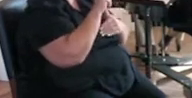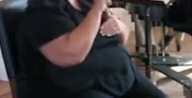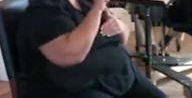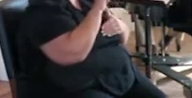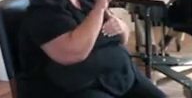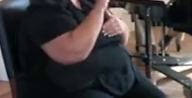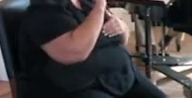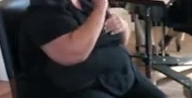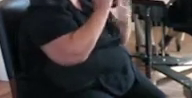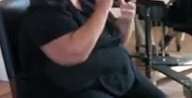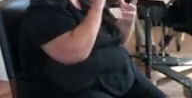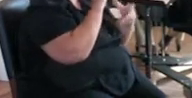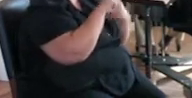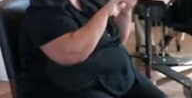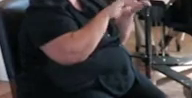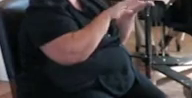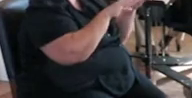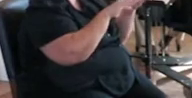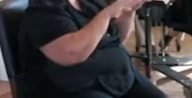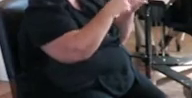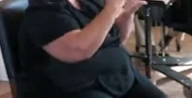the Day of the Dead.